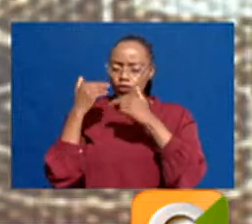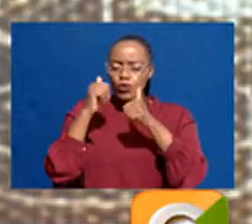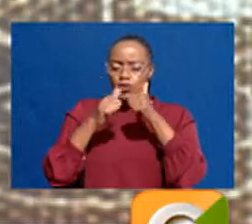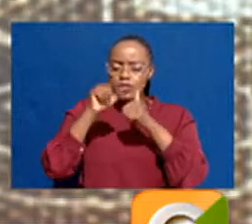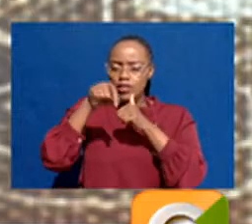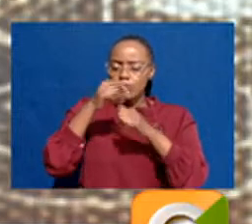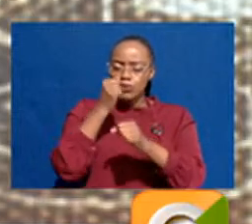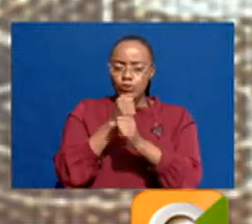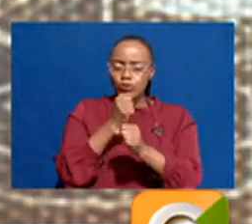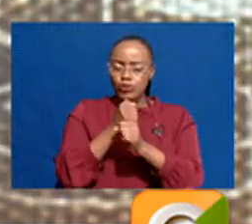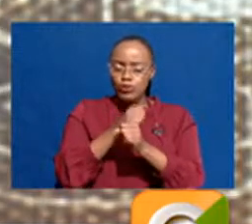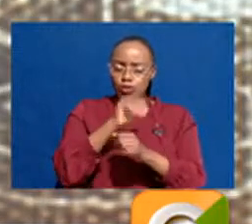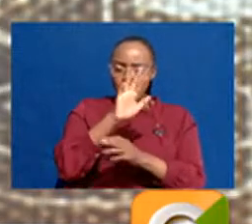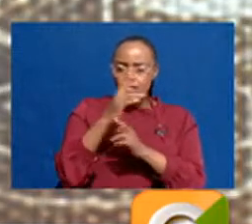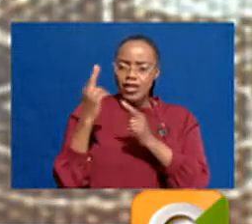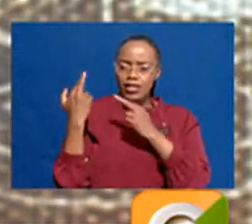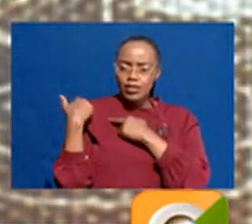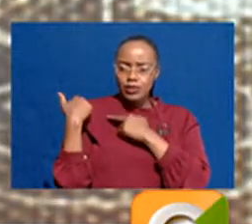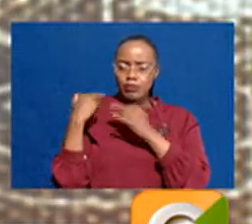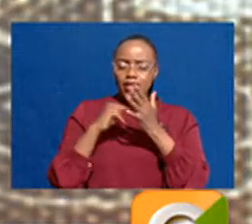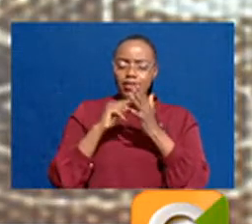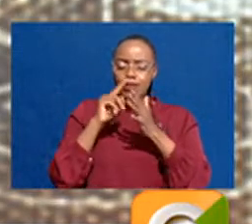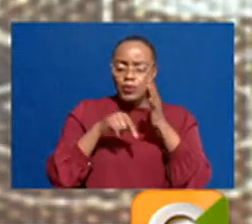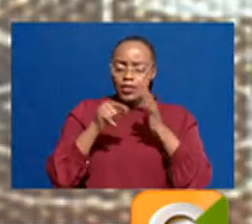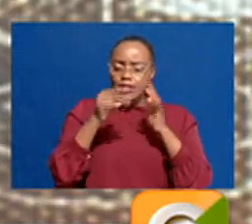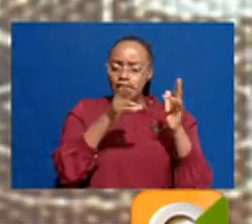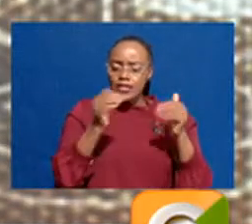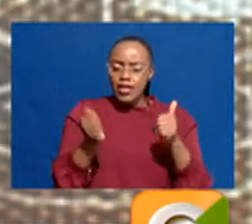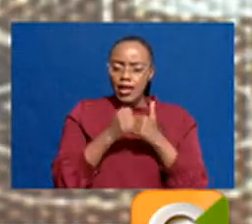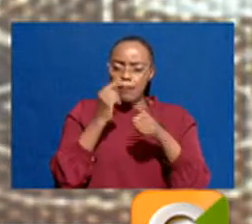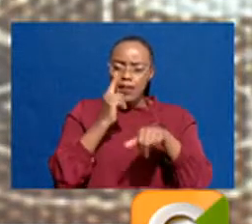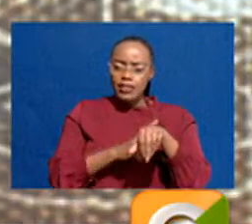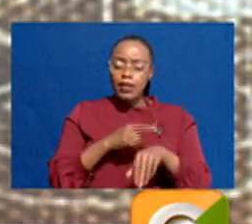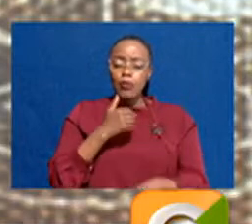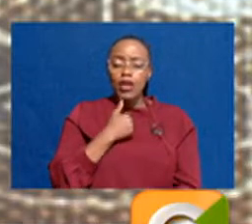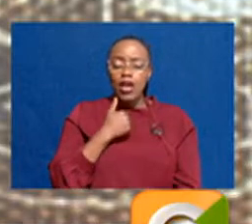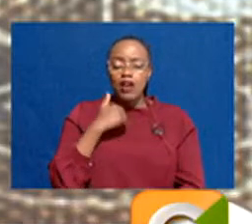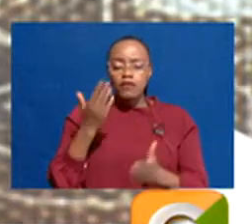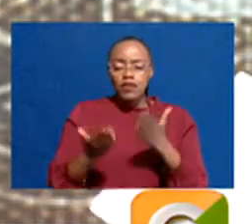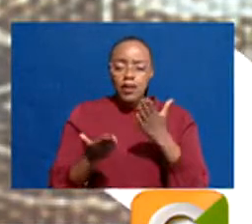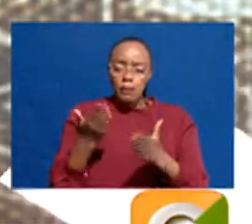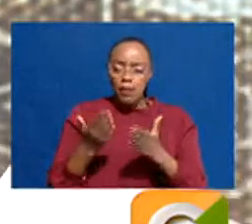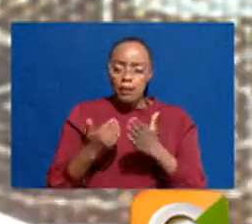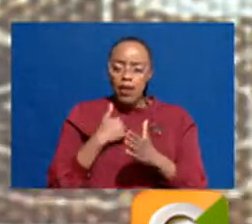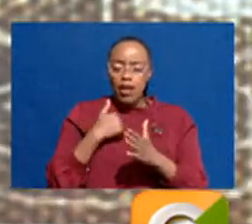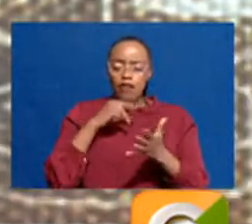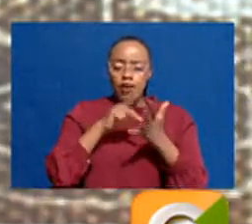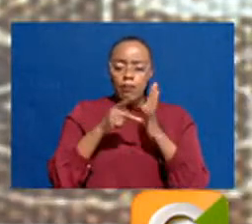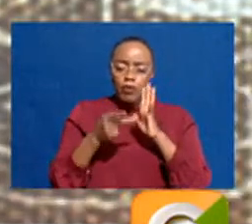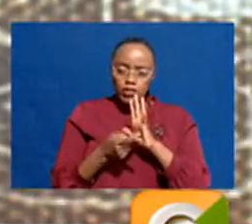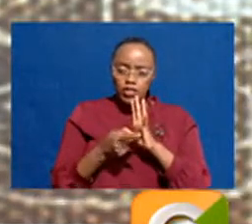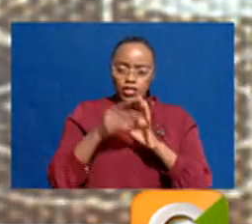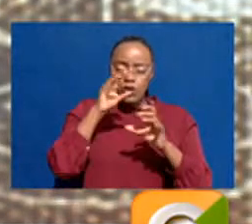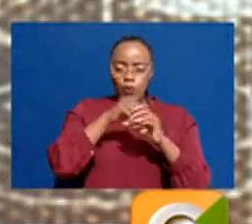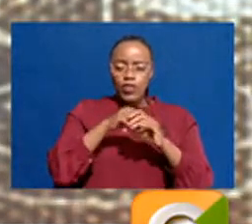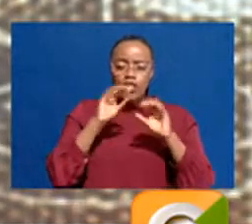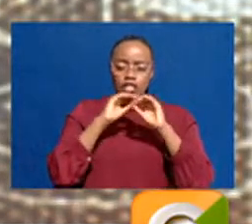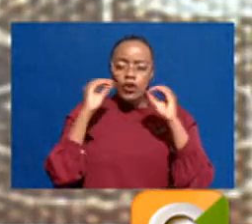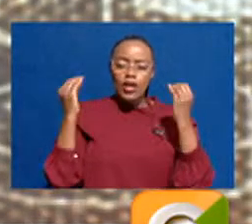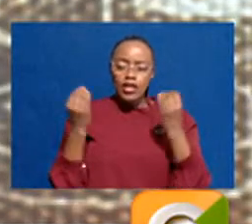doing, right? So this happens normally whenever there is probably a project within the